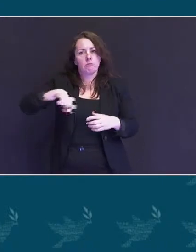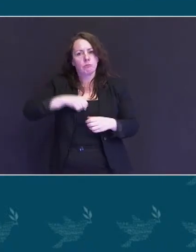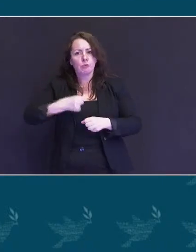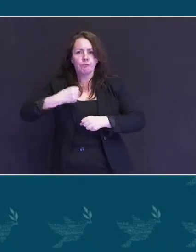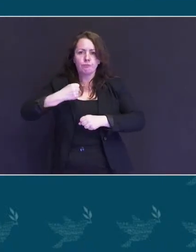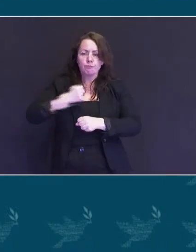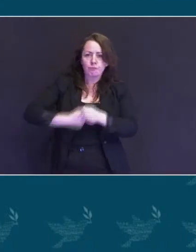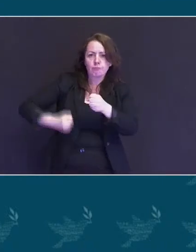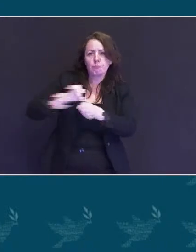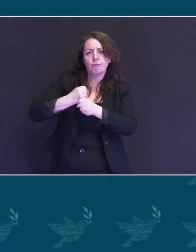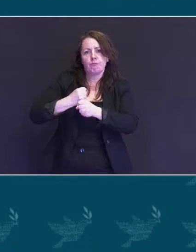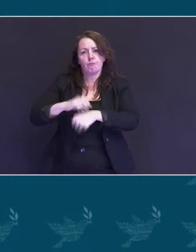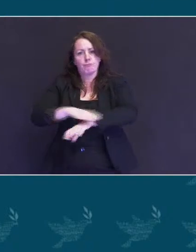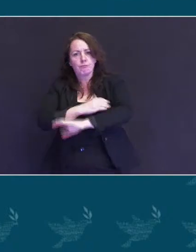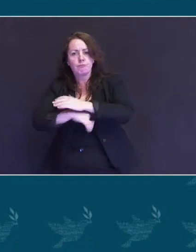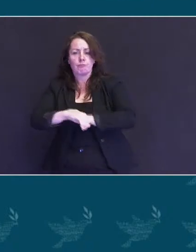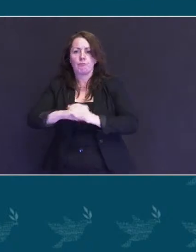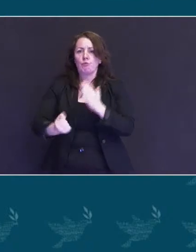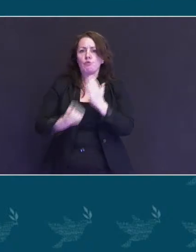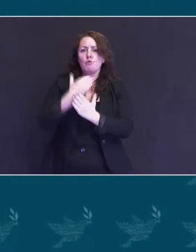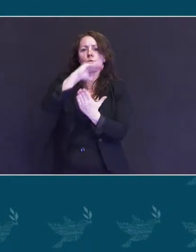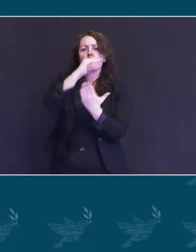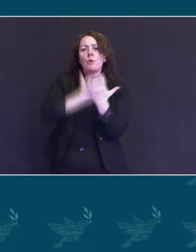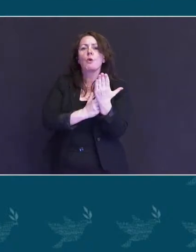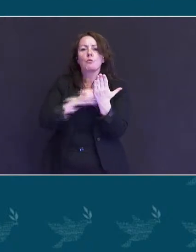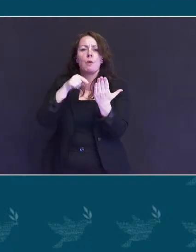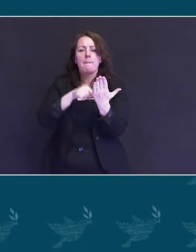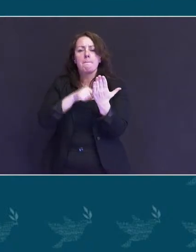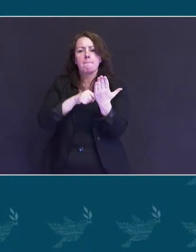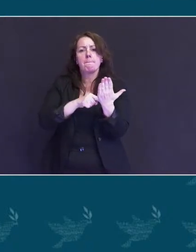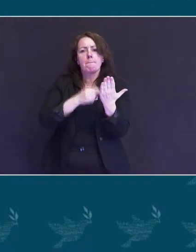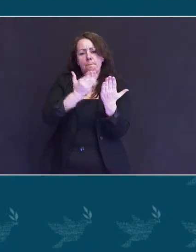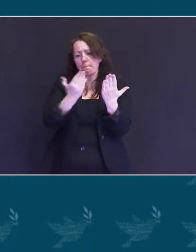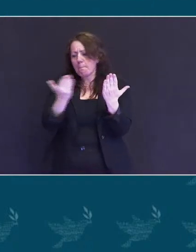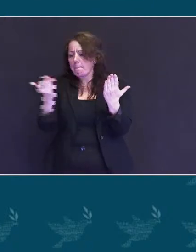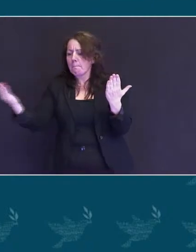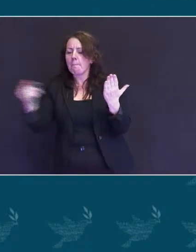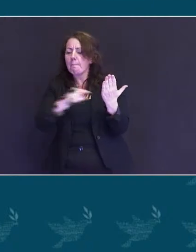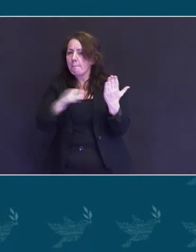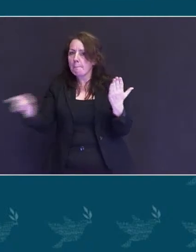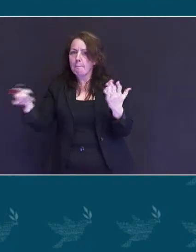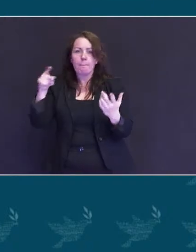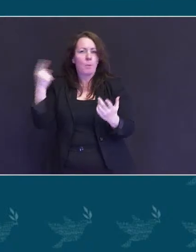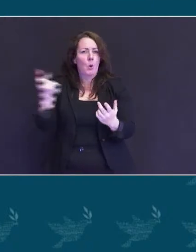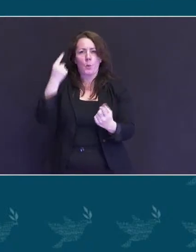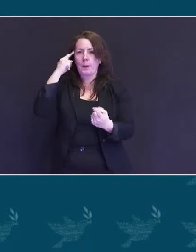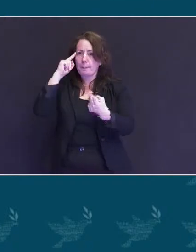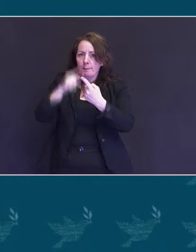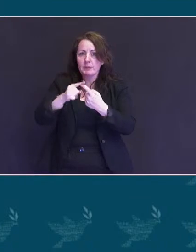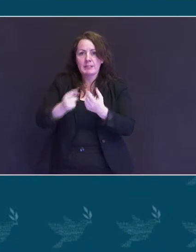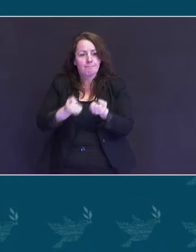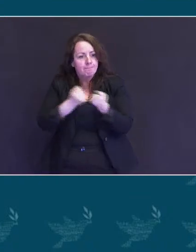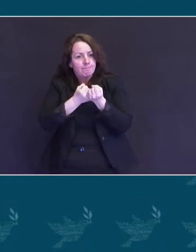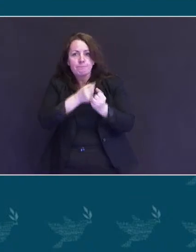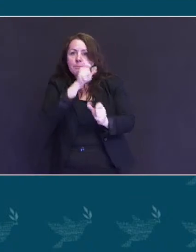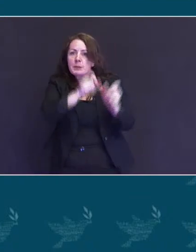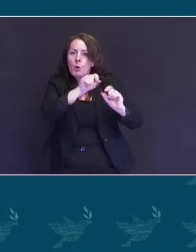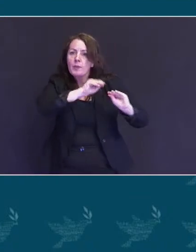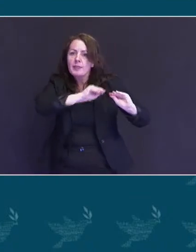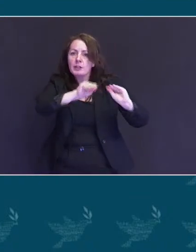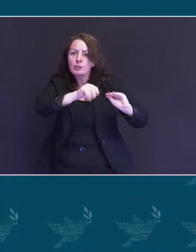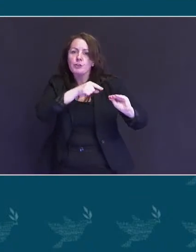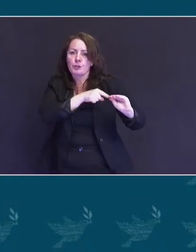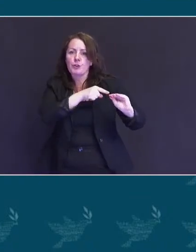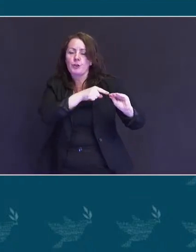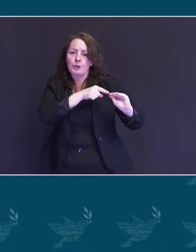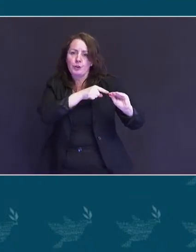a view to ensure that we assist our teachers in terms of particular approaches